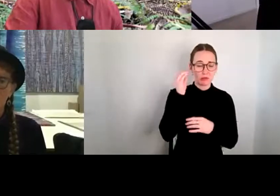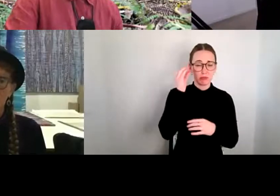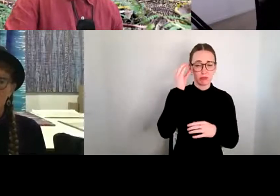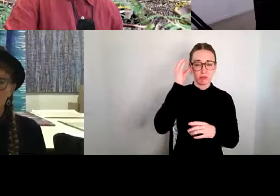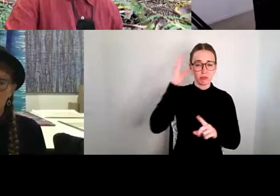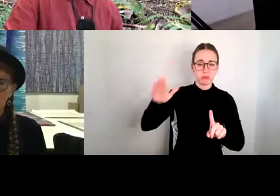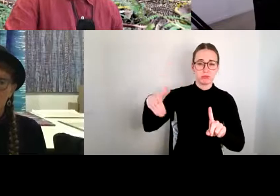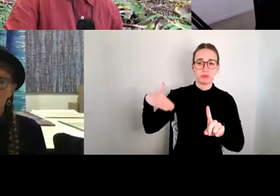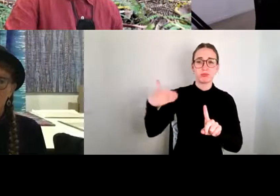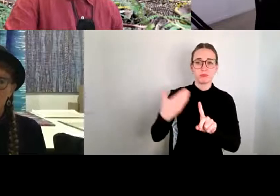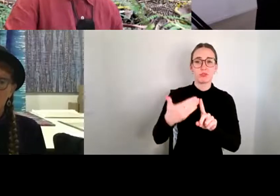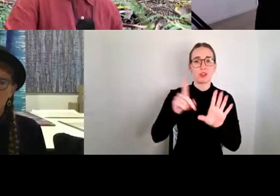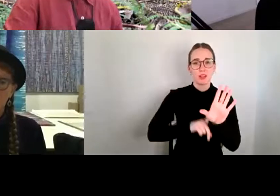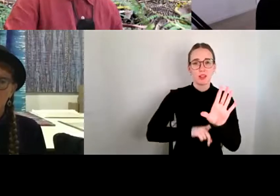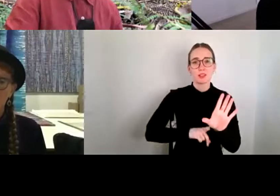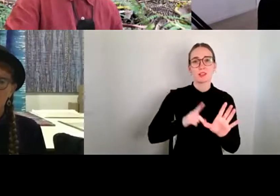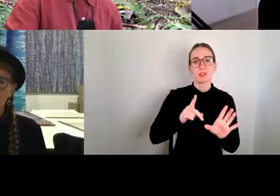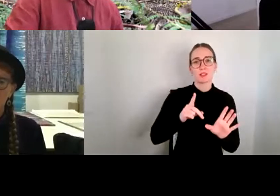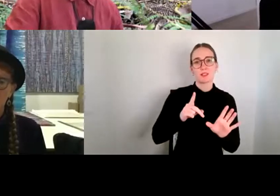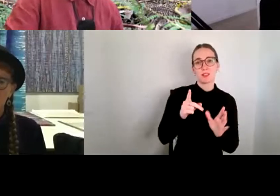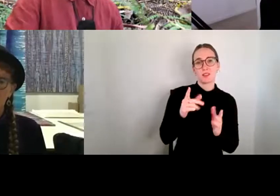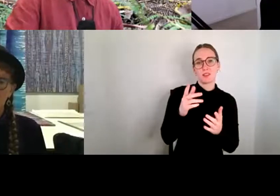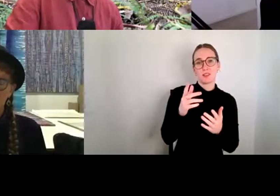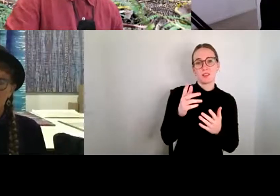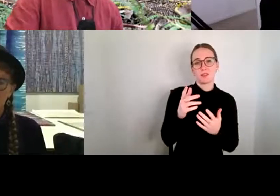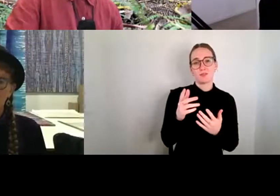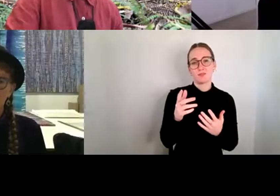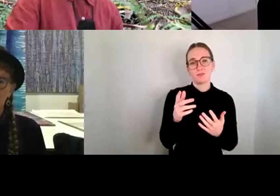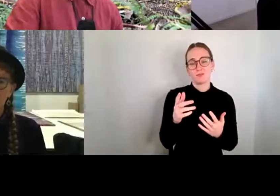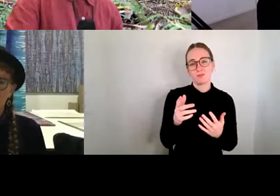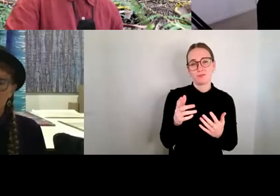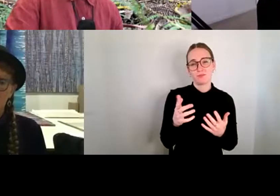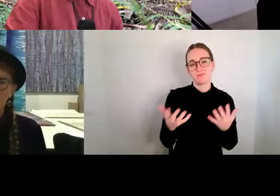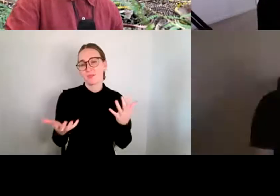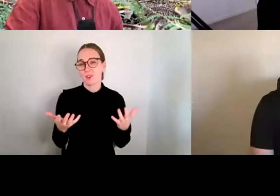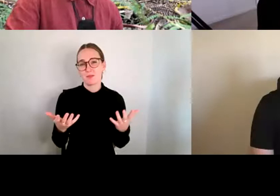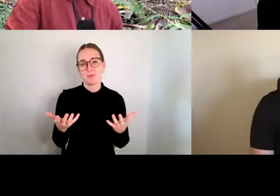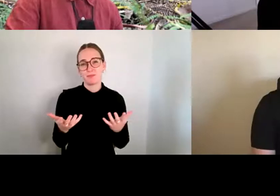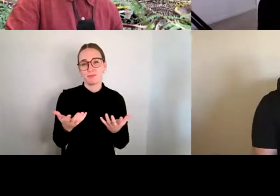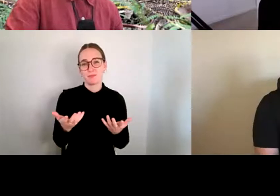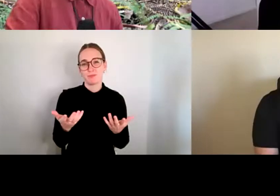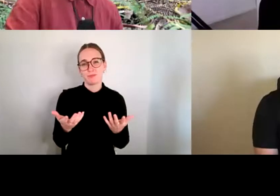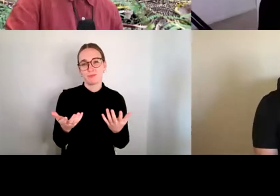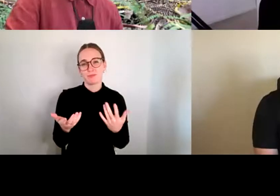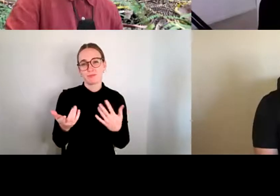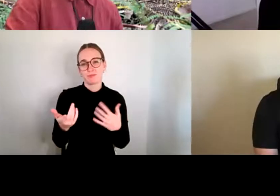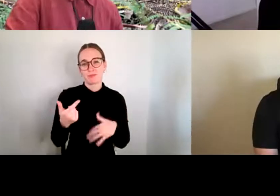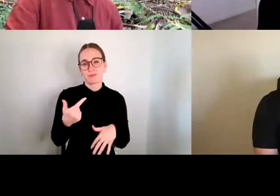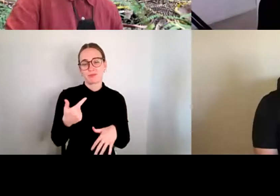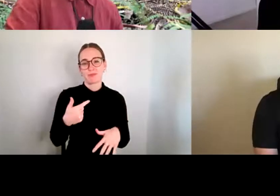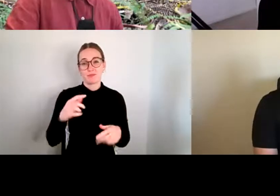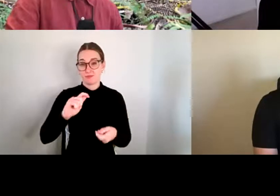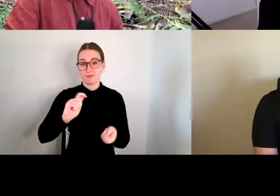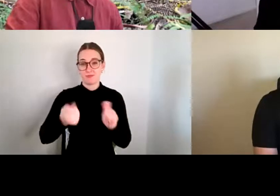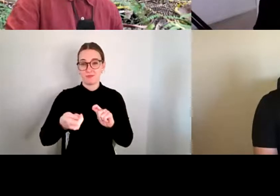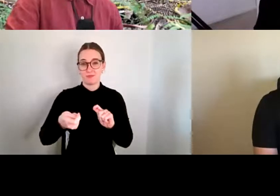the generations that others have that I don't necessarily draw from.